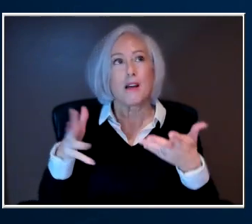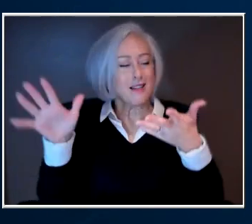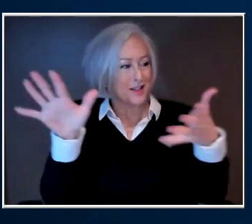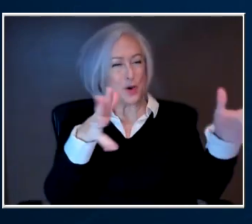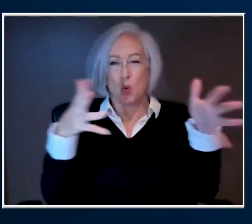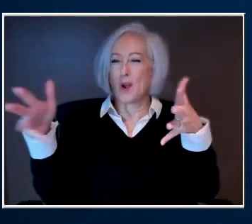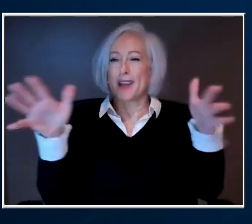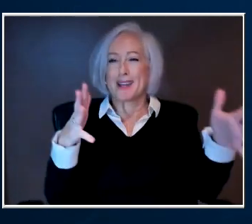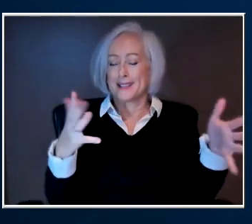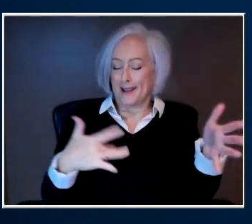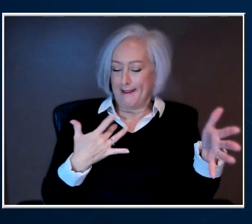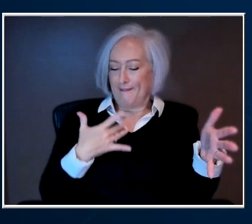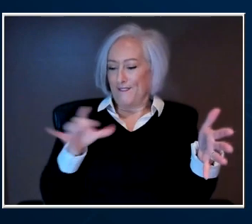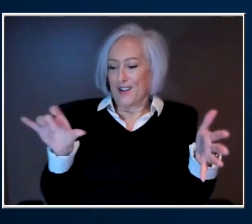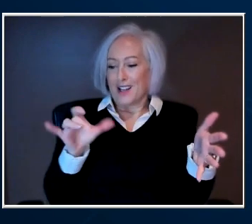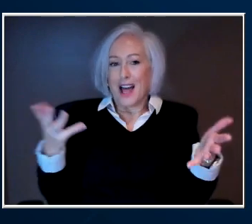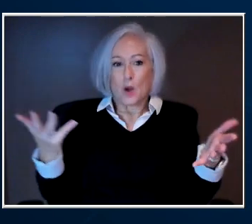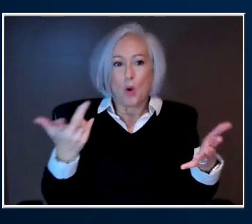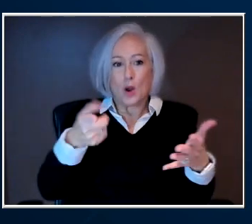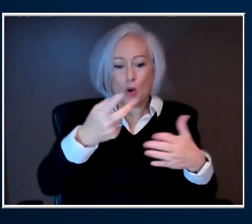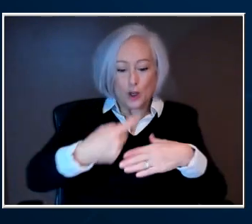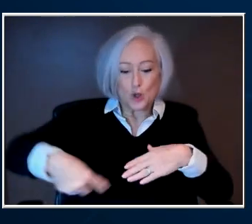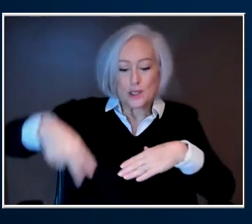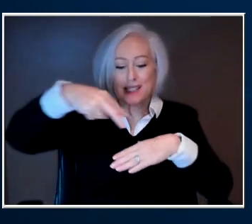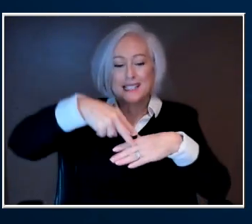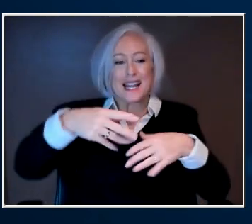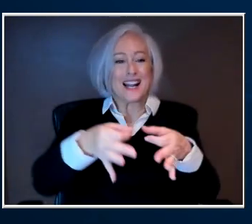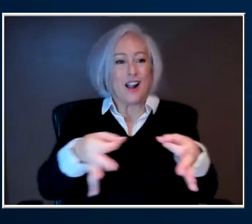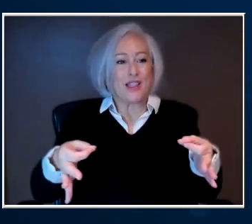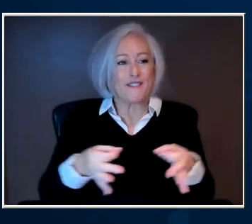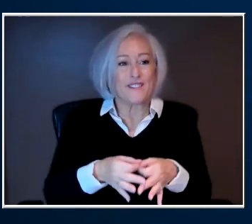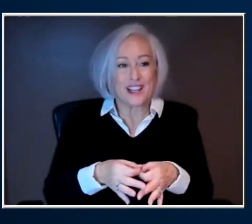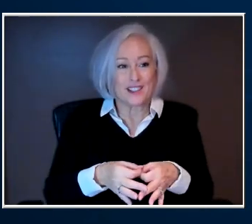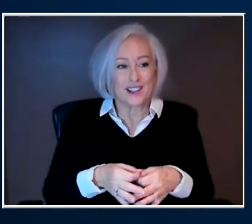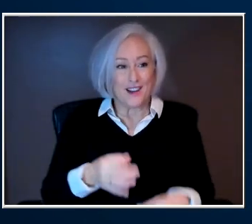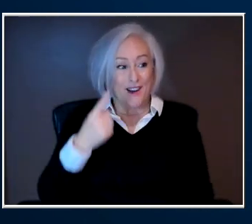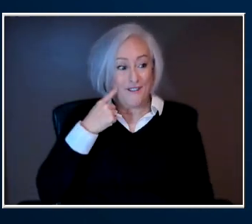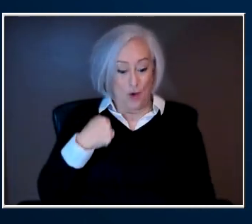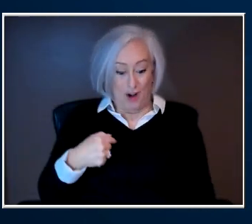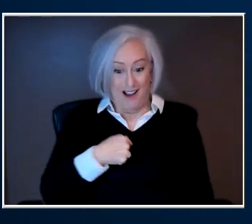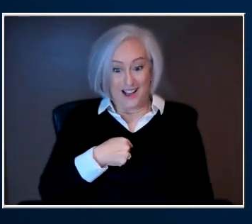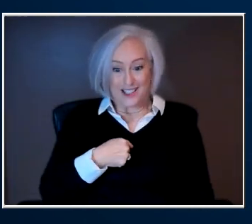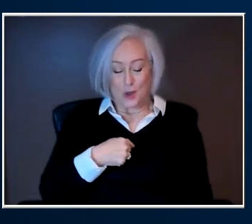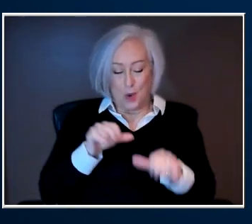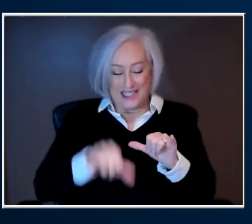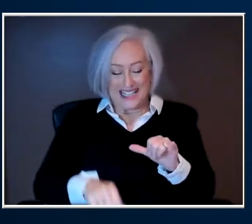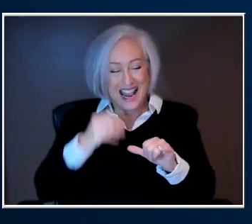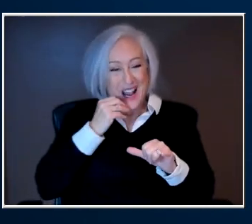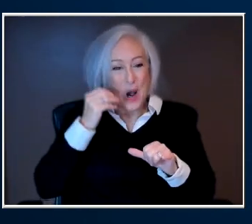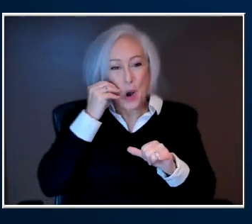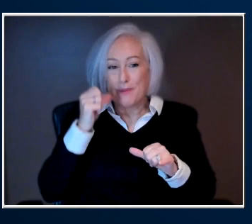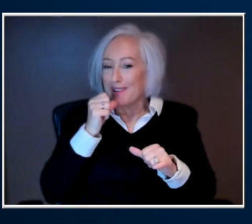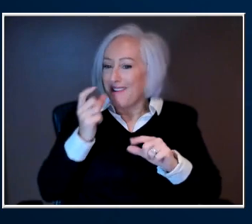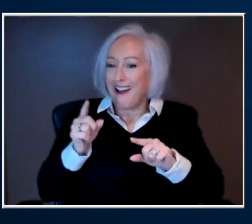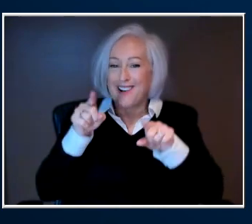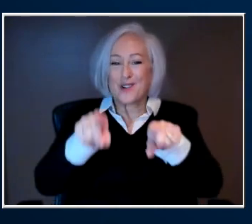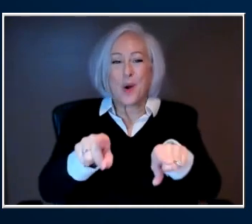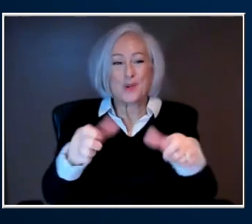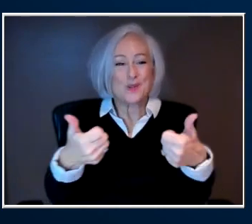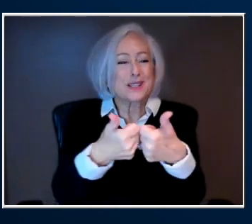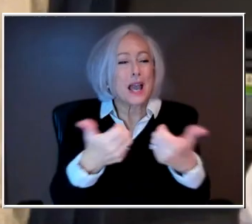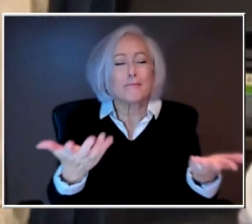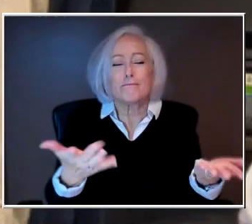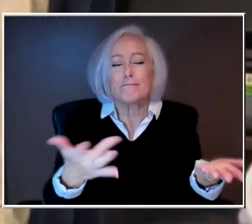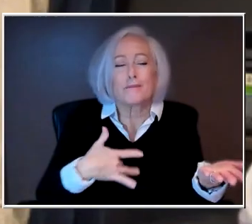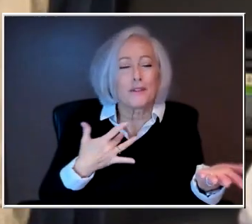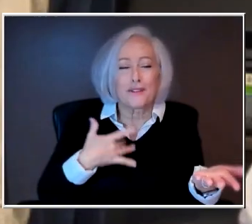there on the field? What's it like at Arrowhead? Make all of us who aren't going to the game feel really good about our choice of staying home. Yeah, well, I